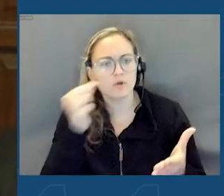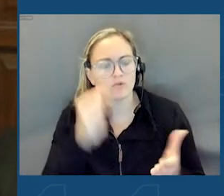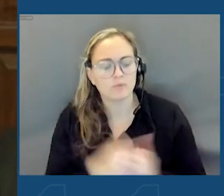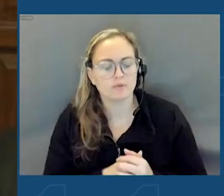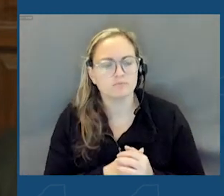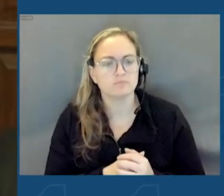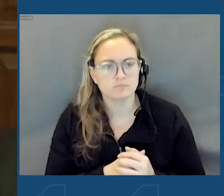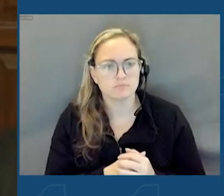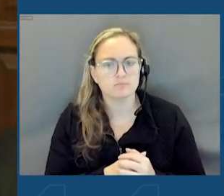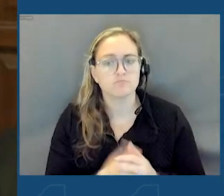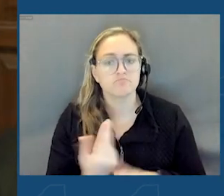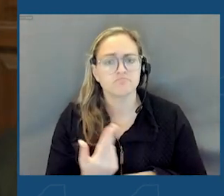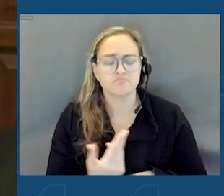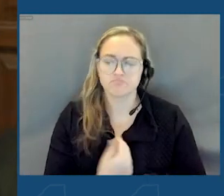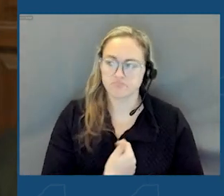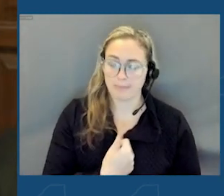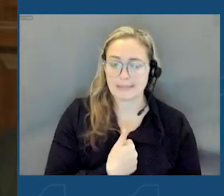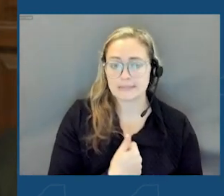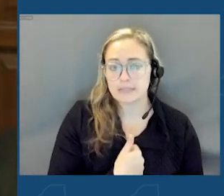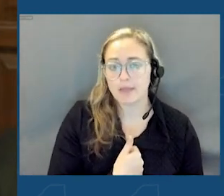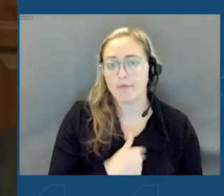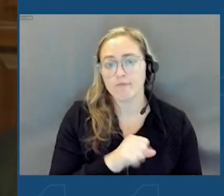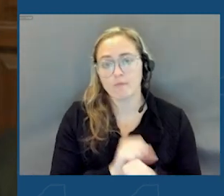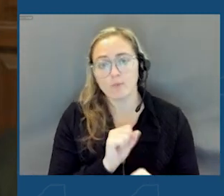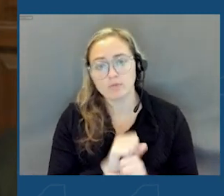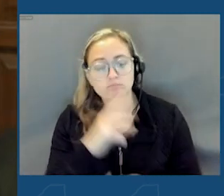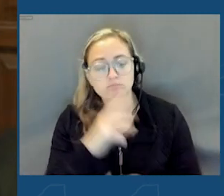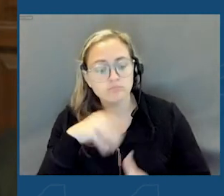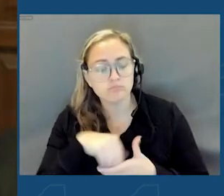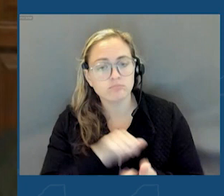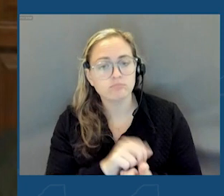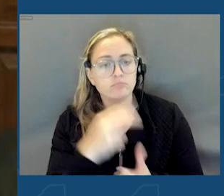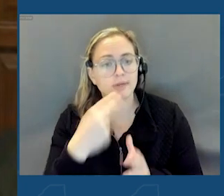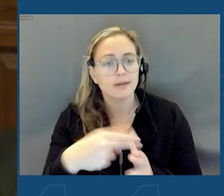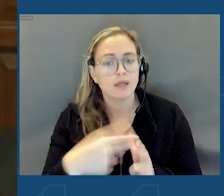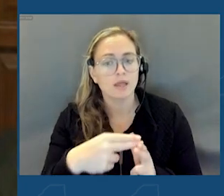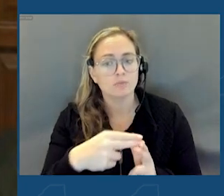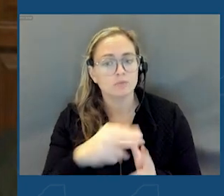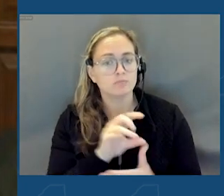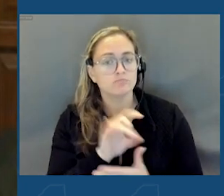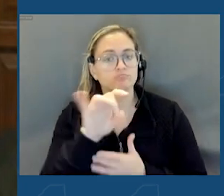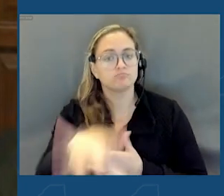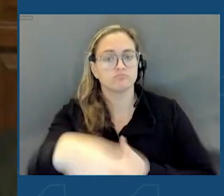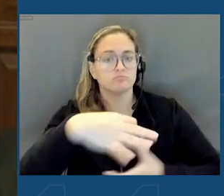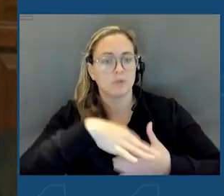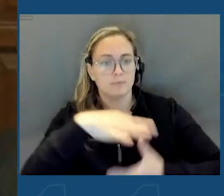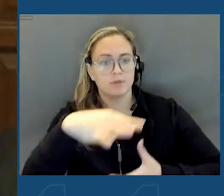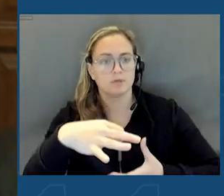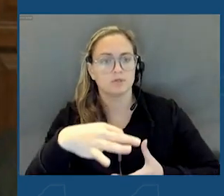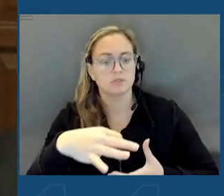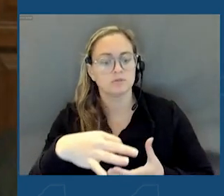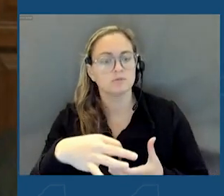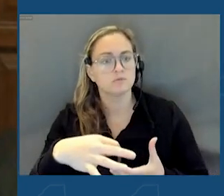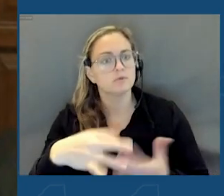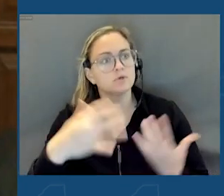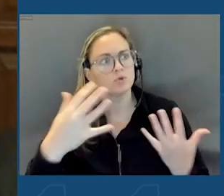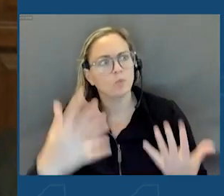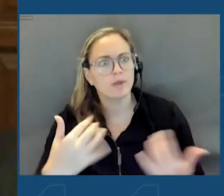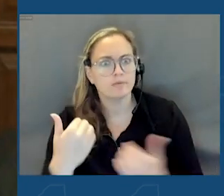upon myself and the work that's involved in putting names forward. It is a weighty responsibility, knowing